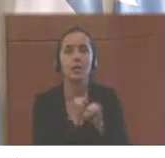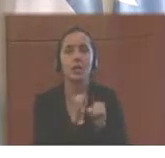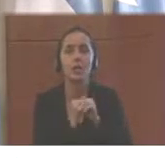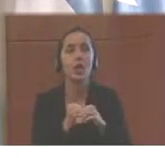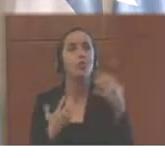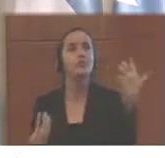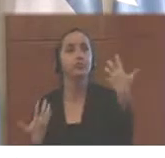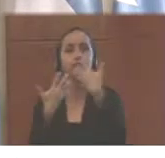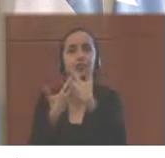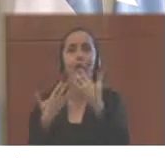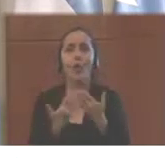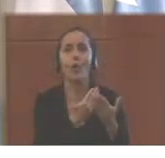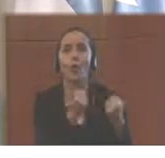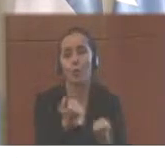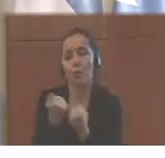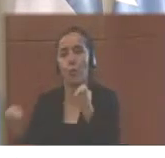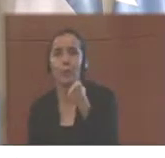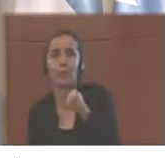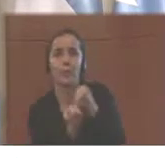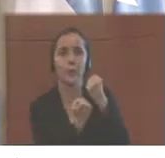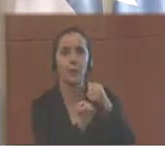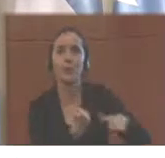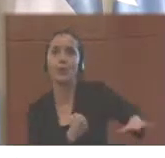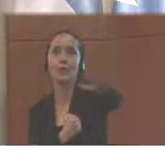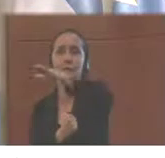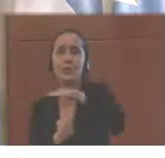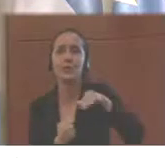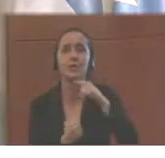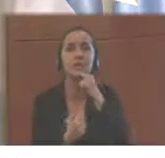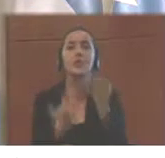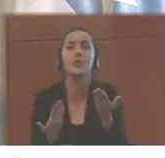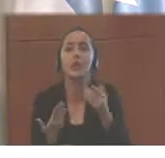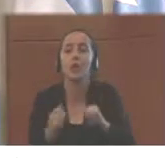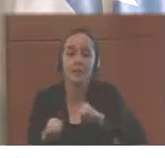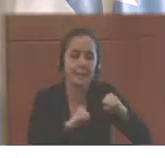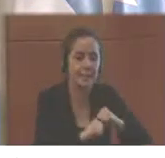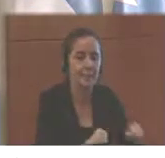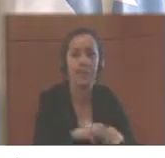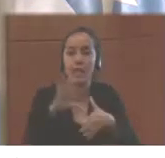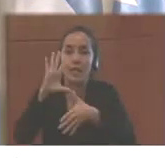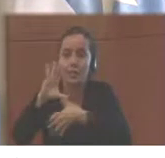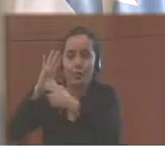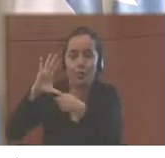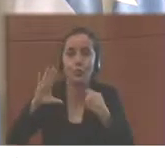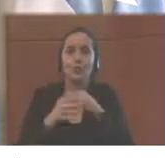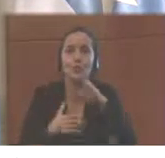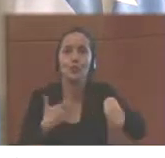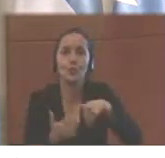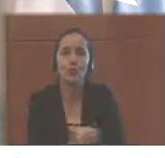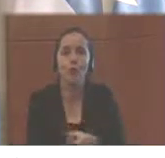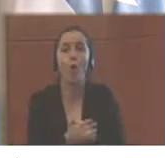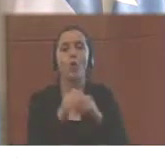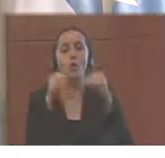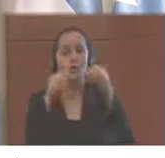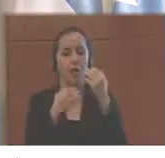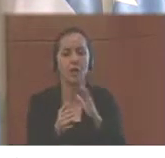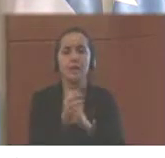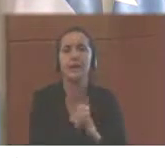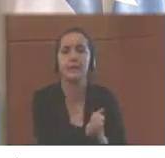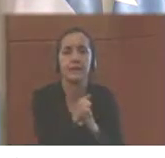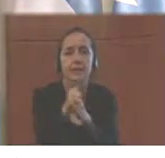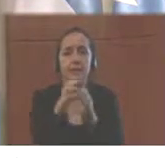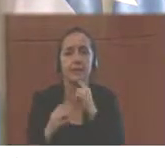the mutual cooperation, mutual aid mechanisms, to include Central America task manuals of the